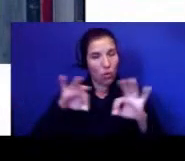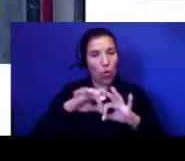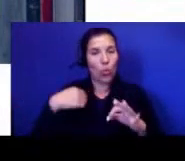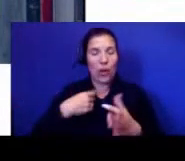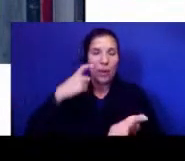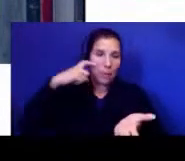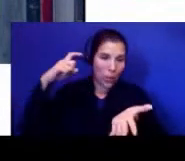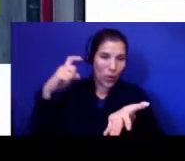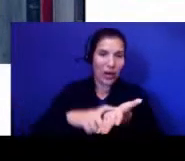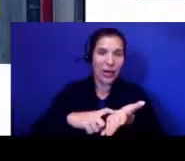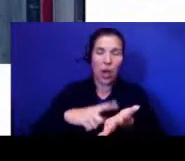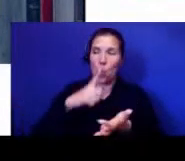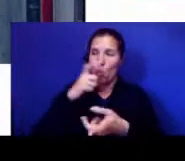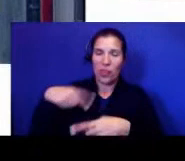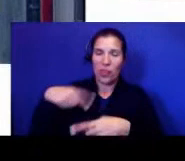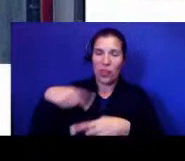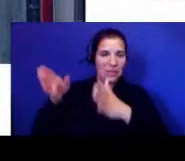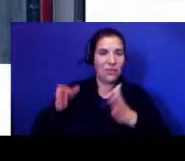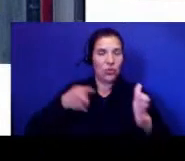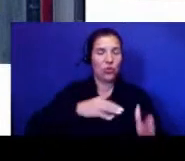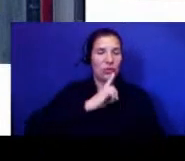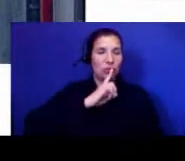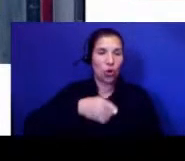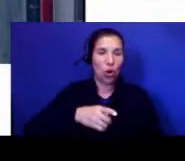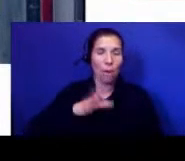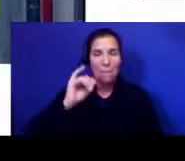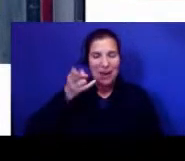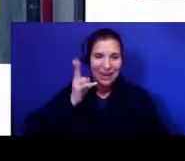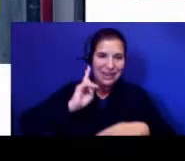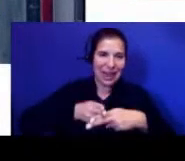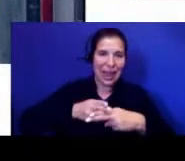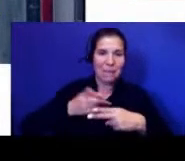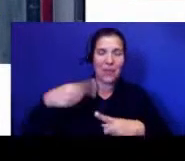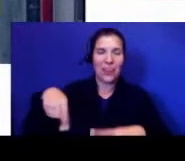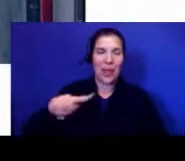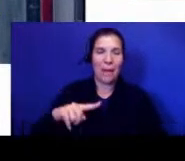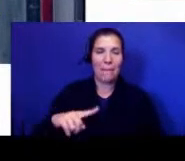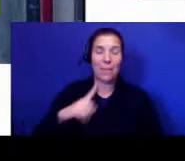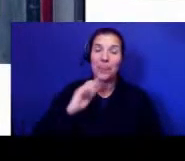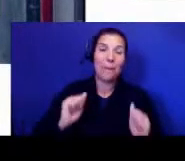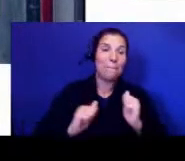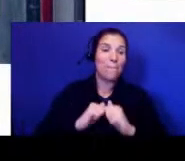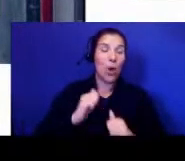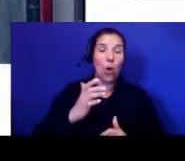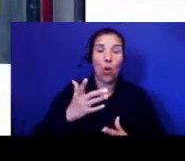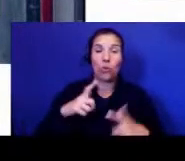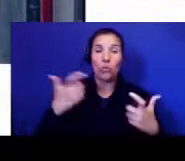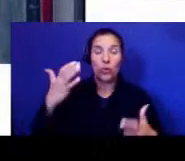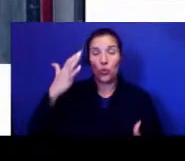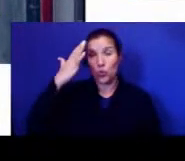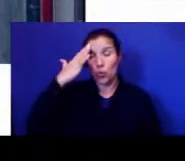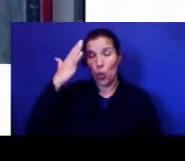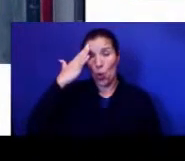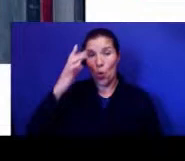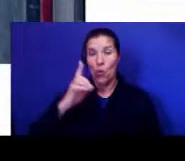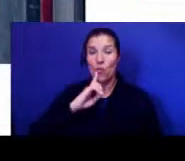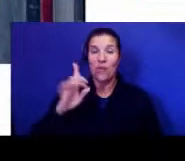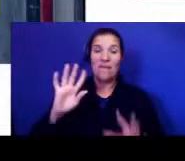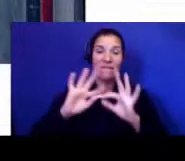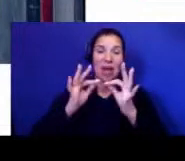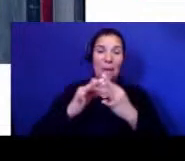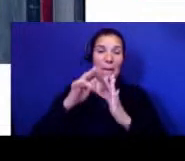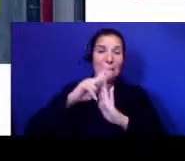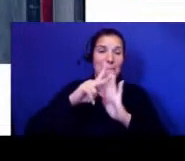recognize who these individuals are by naming them. The most well-known big 3 are the Family